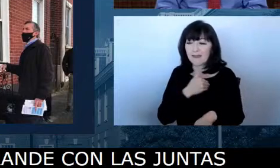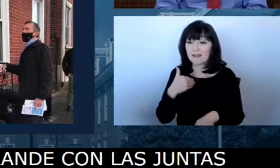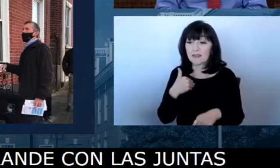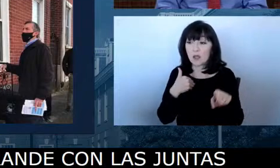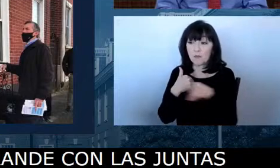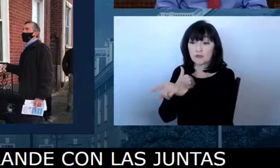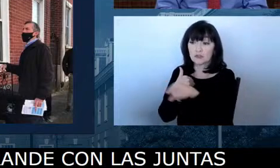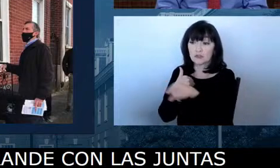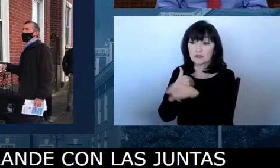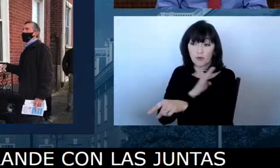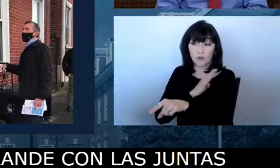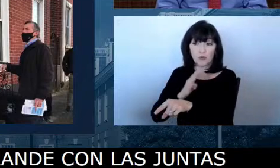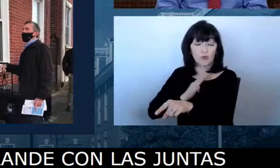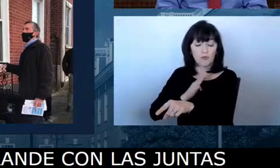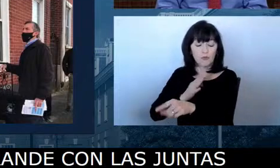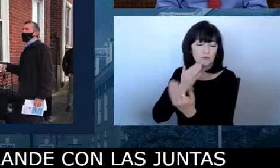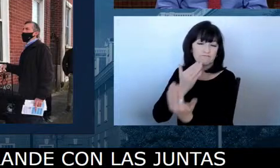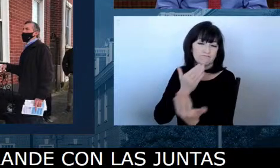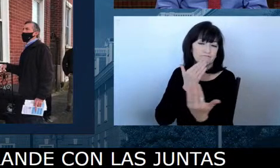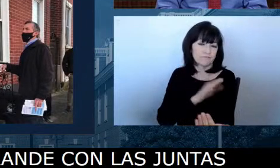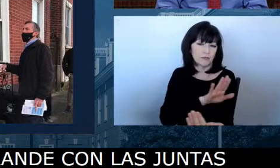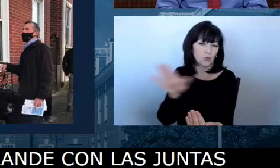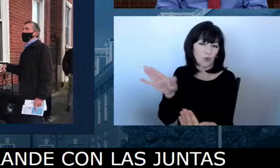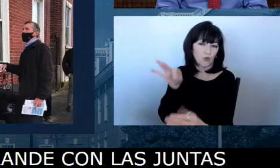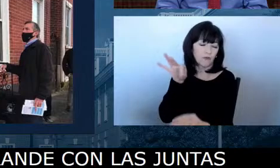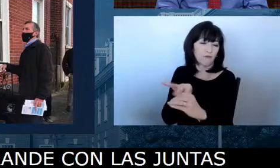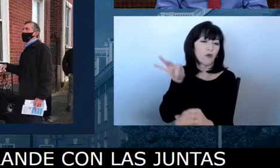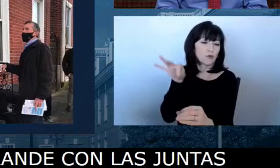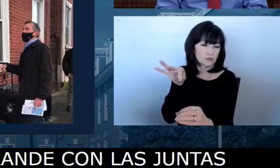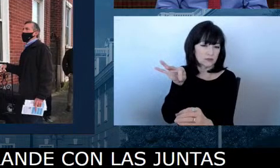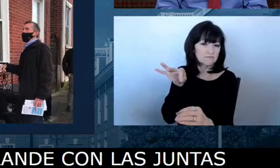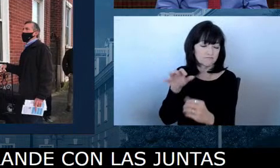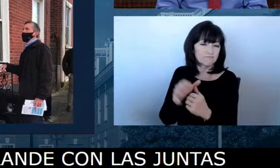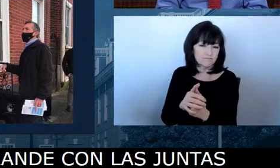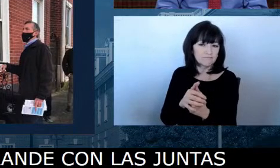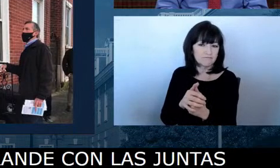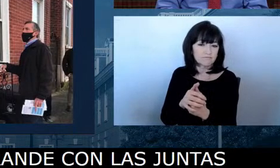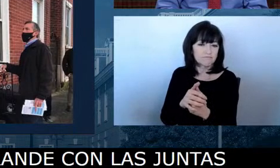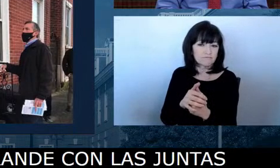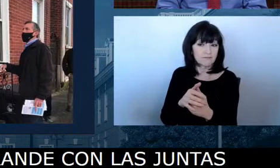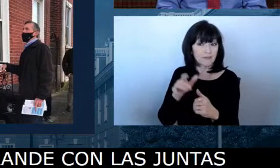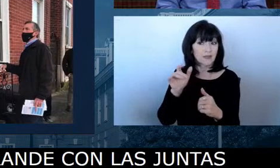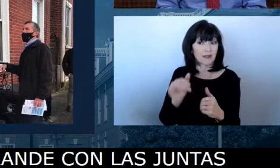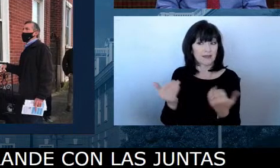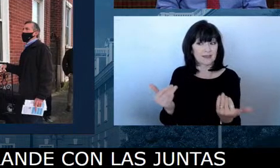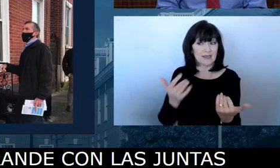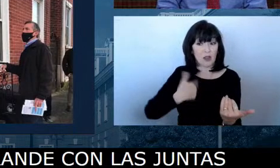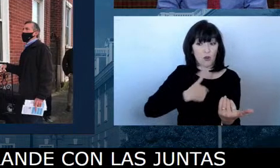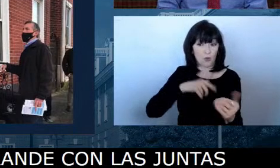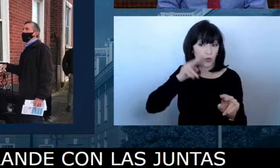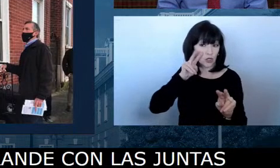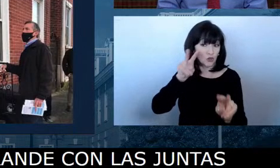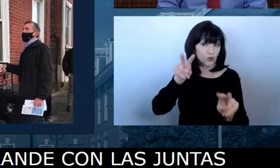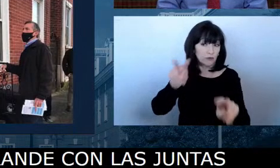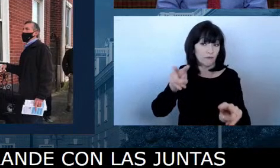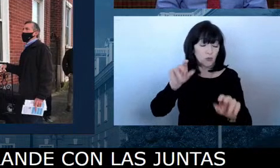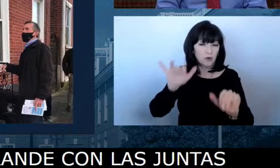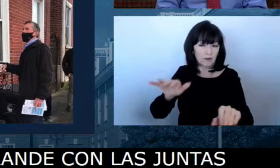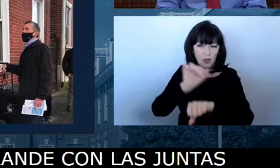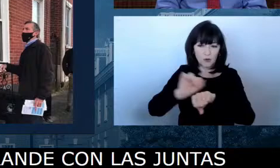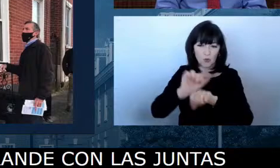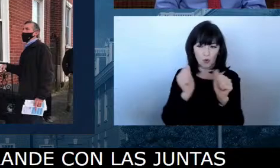board for their votes and for the expected collaboration that we're going to have over the next several months and